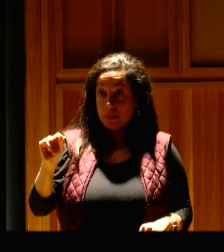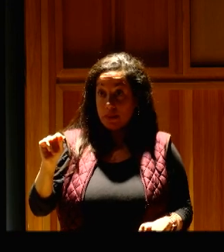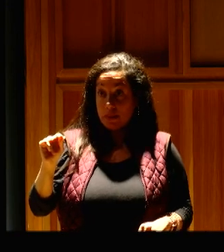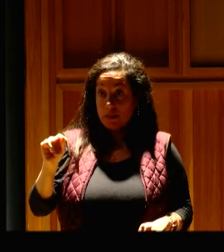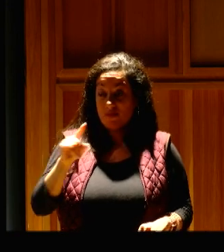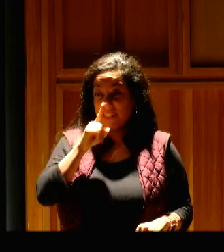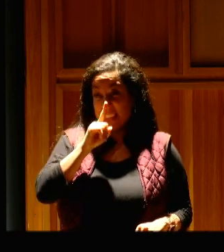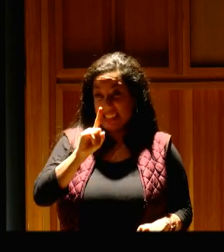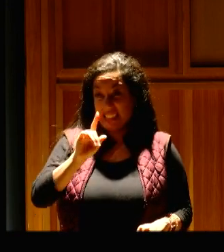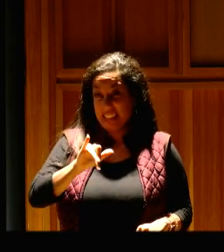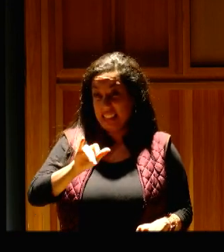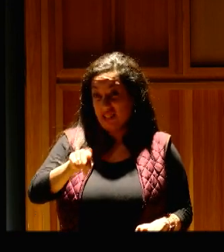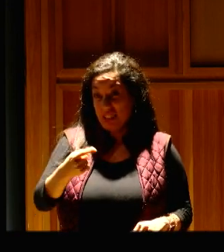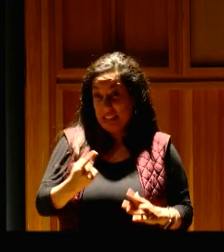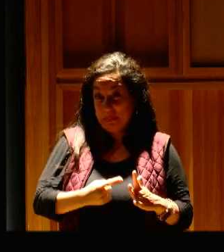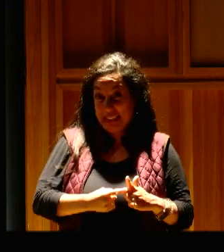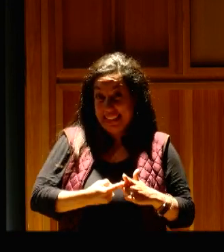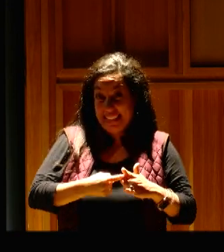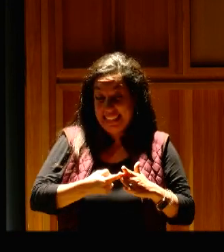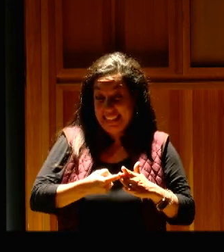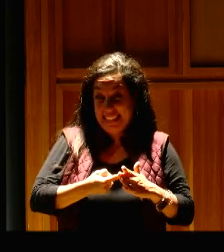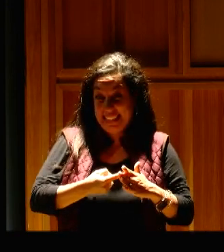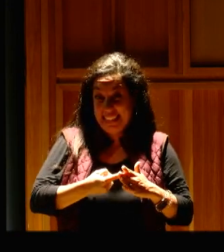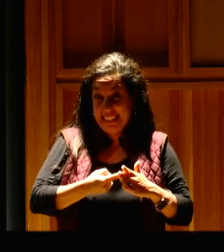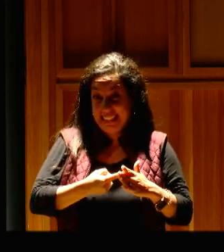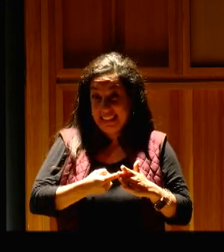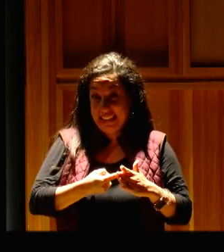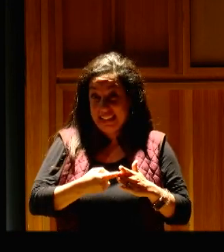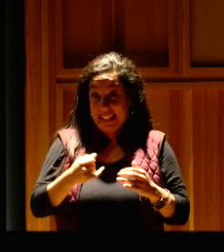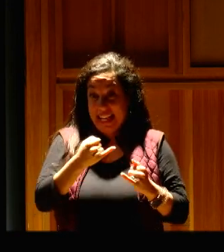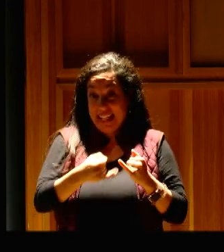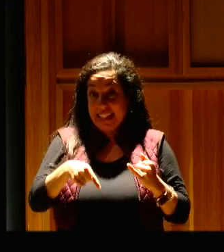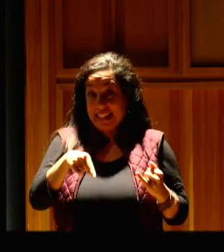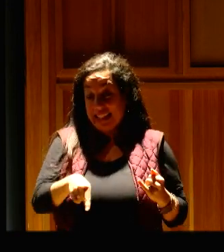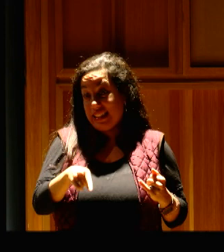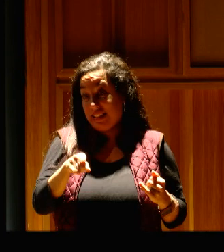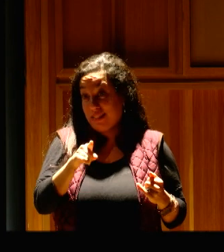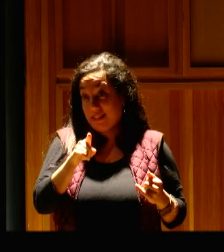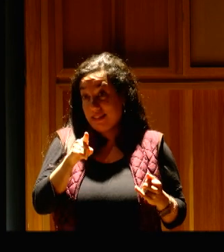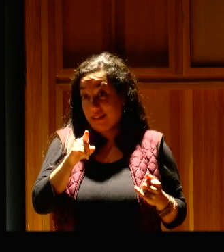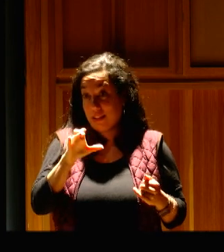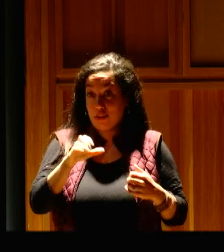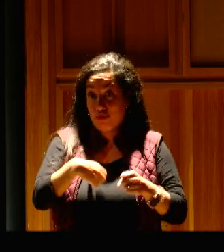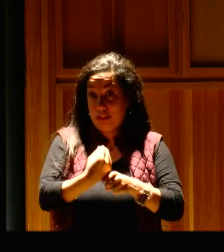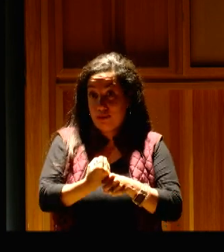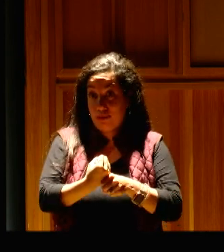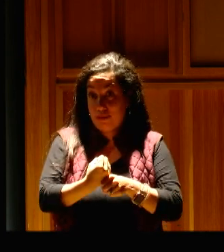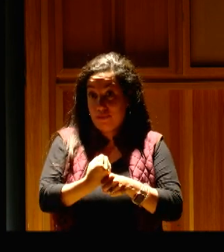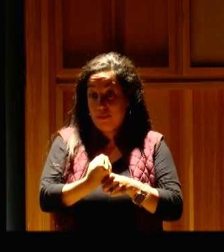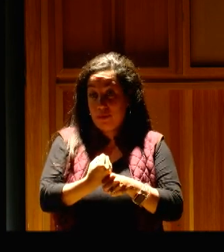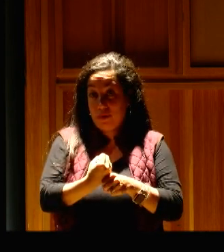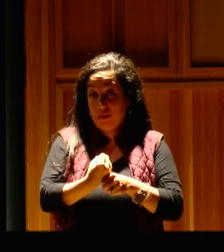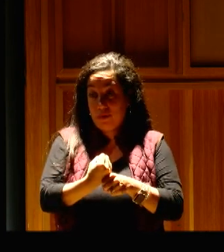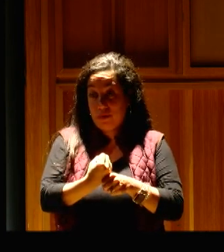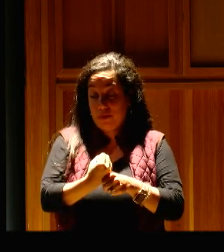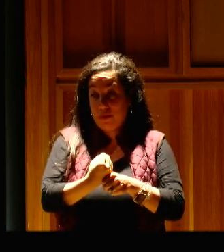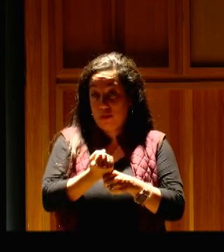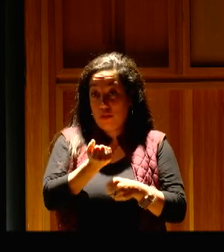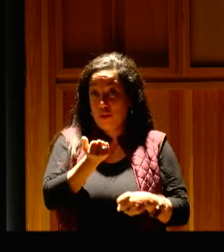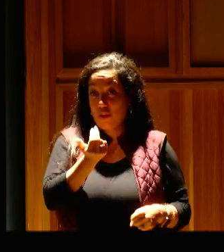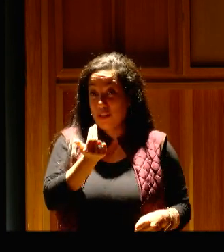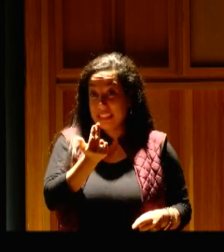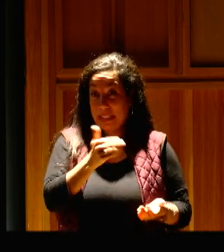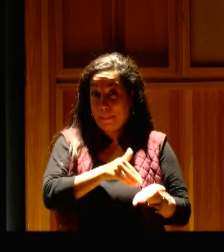just the beginning. By the end of this century, 13 million Americans will